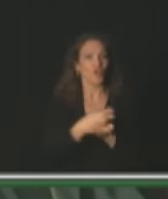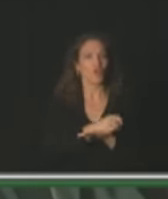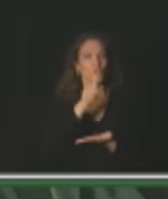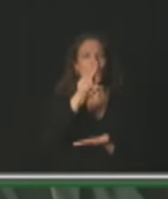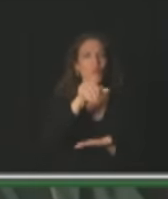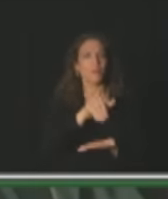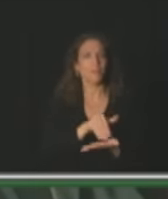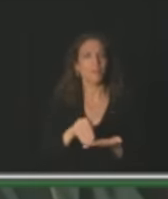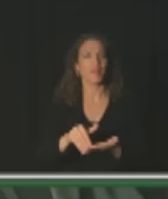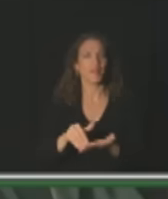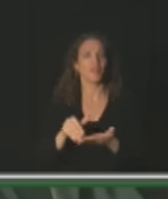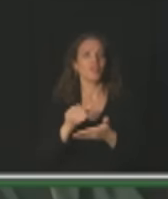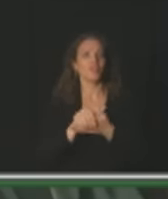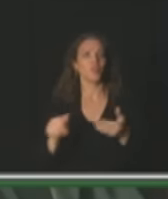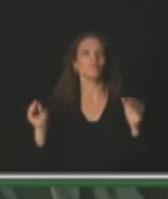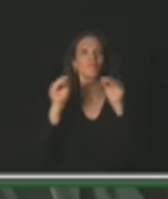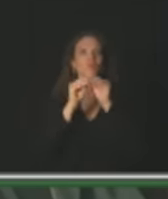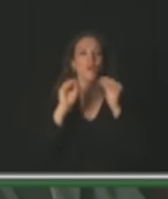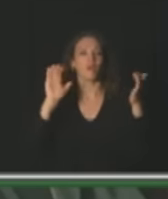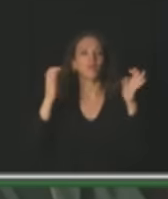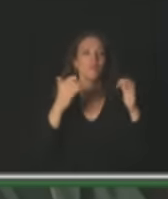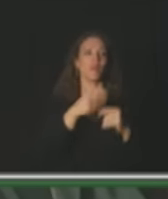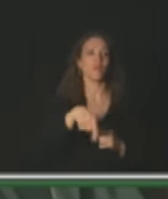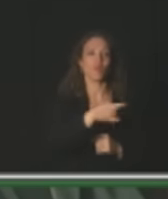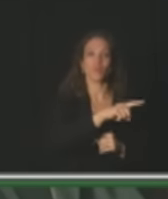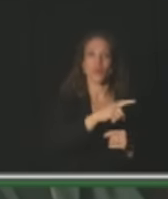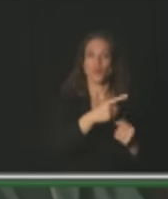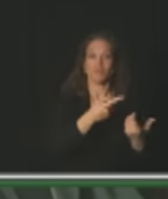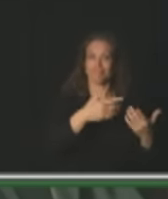someone who just finished high school.